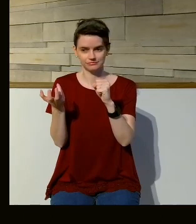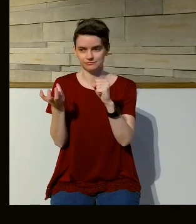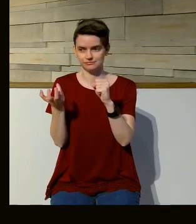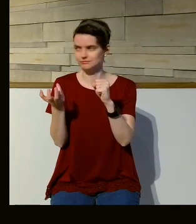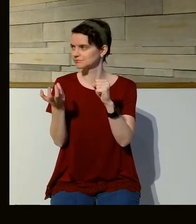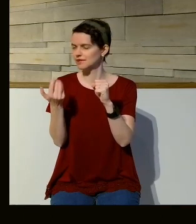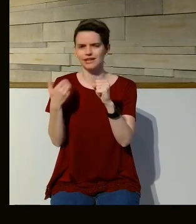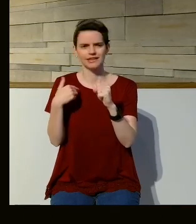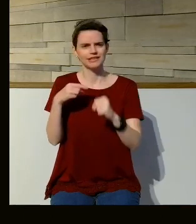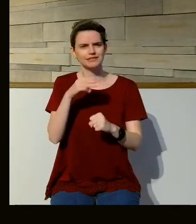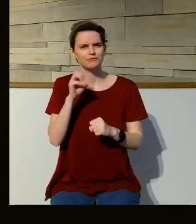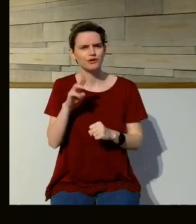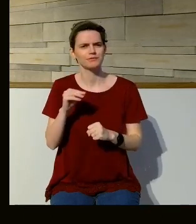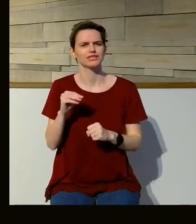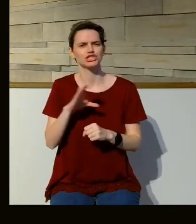this a Mormon church?